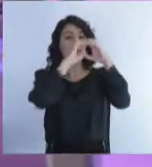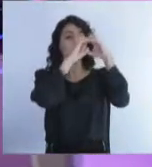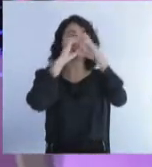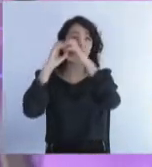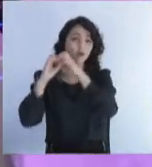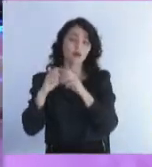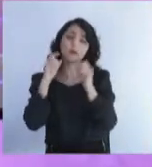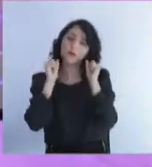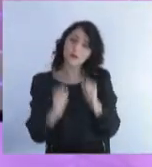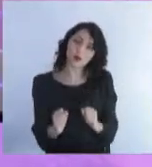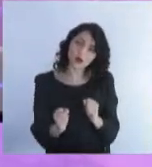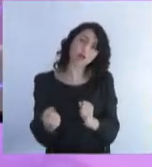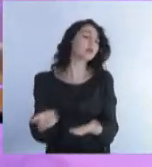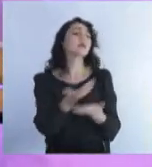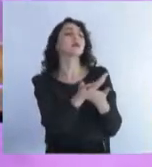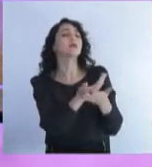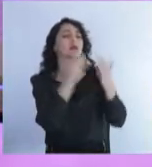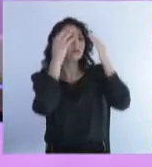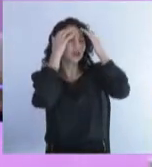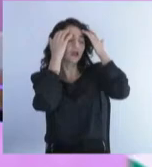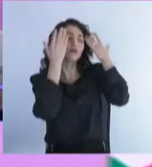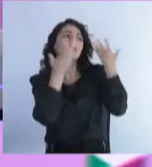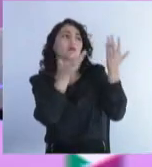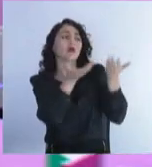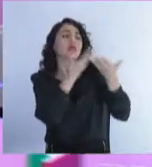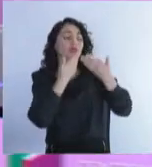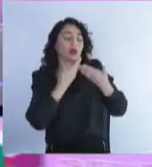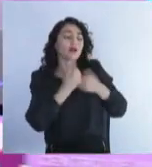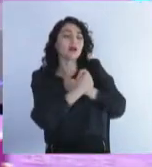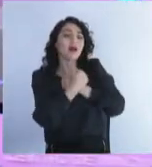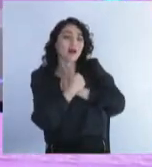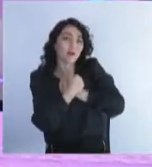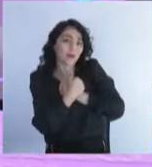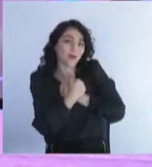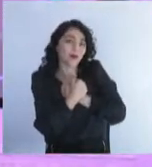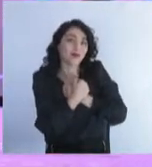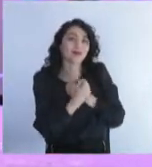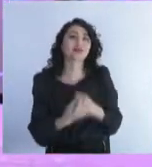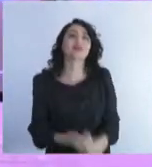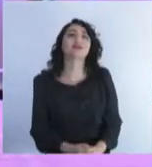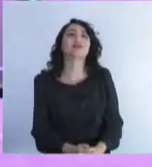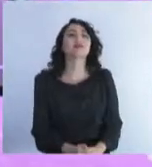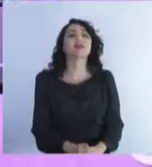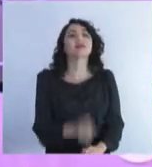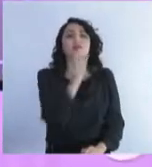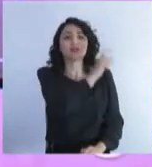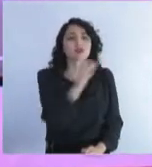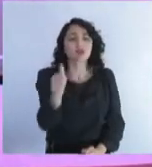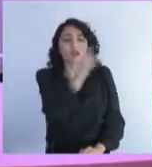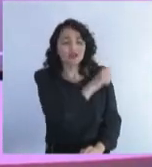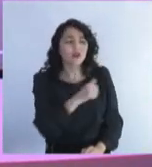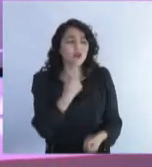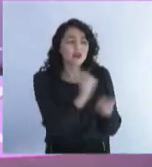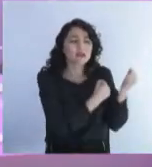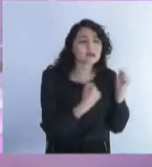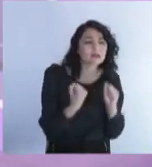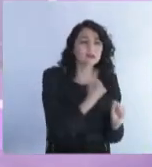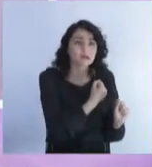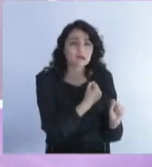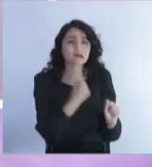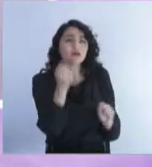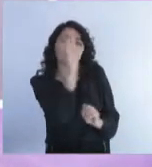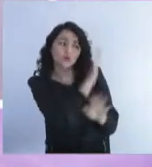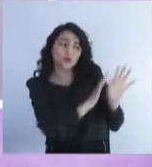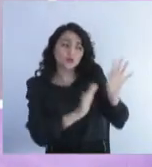social brain has the capacity to give us the love or caring or concern for the person